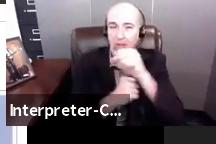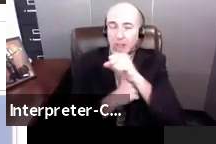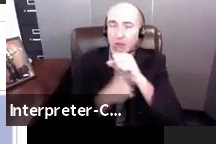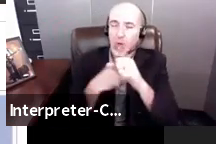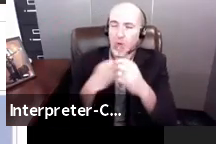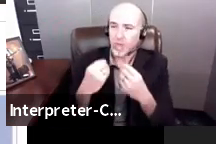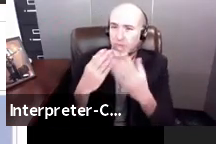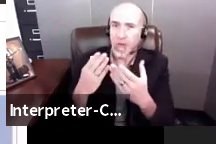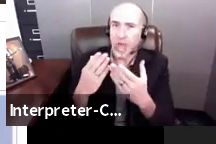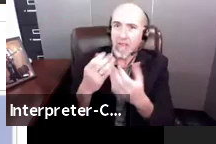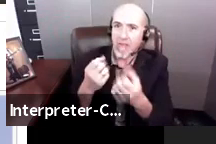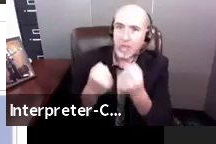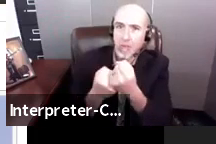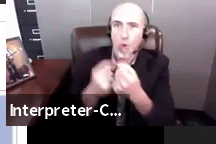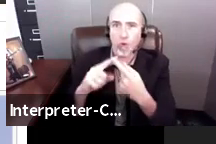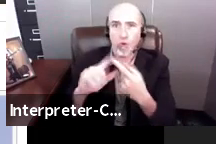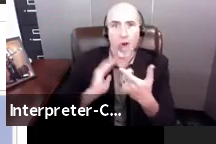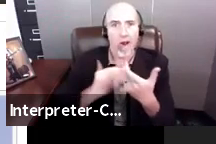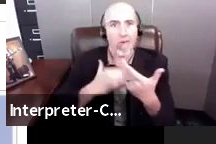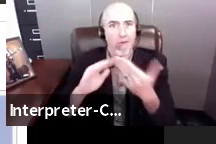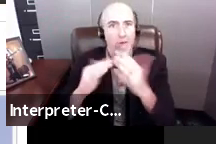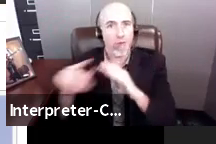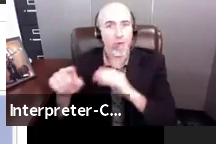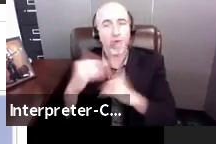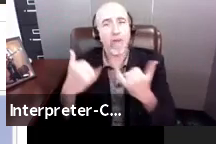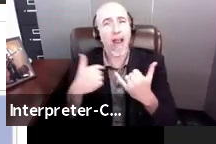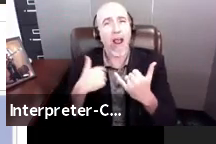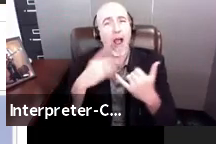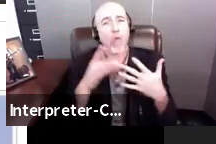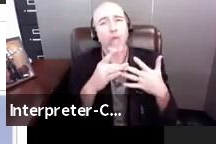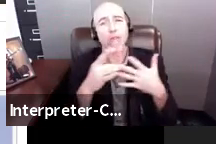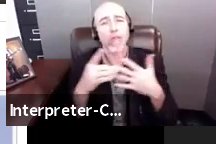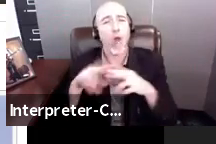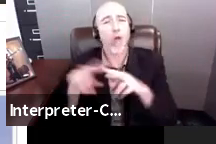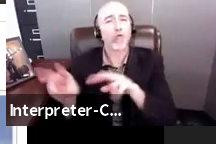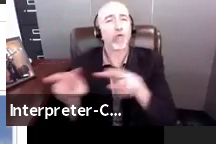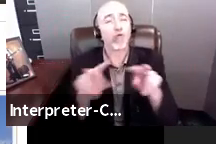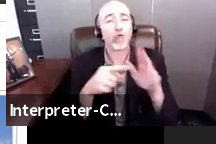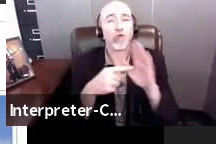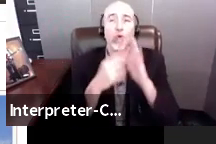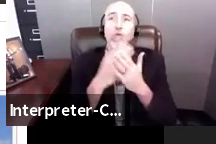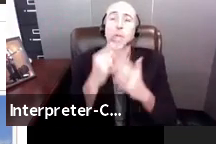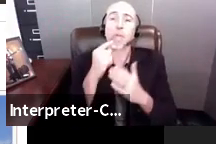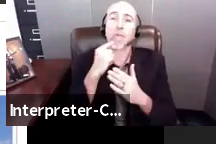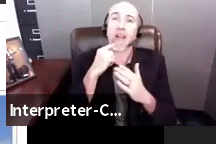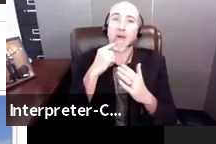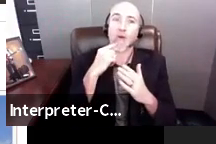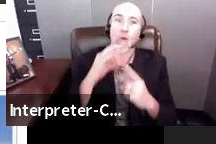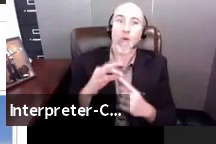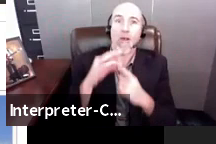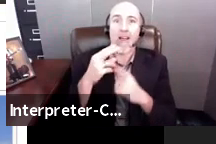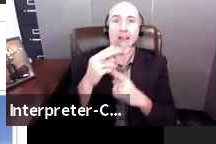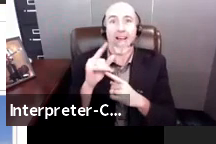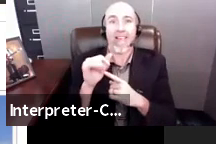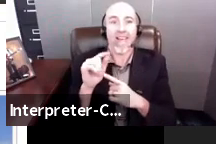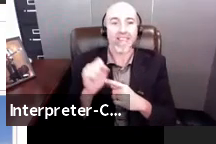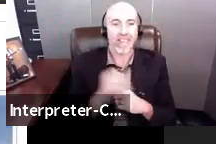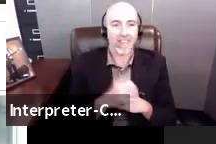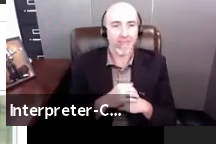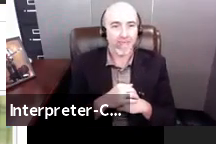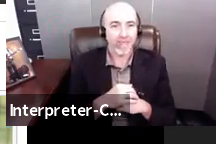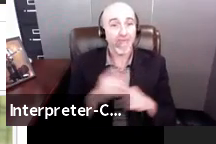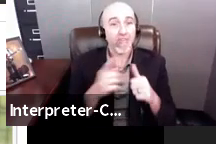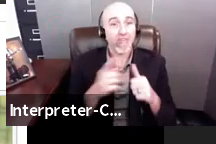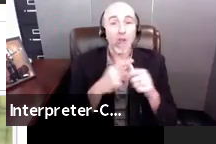to our community. Let me take you on a tour to share some San Antonio highlights. First up, Morgan's Wonderland, which is an